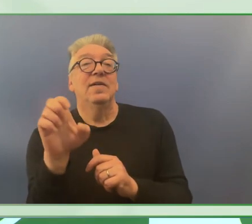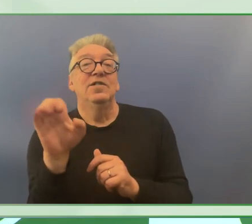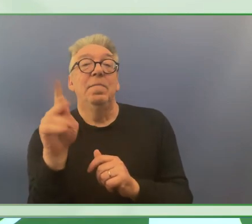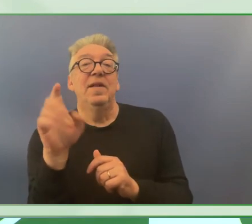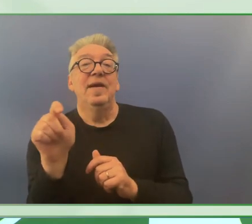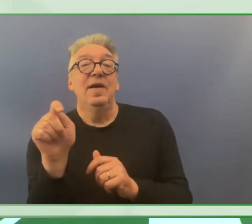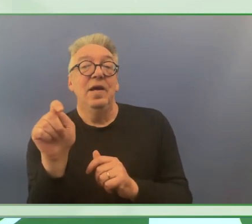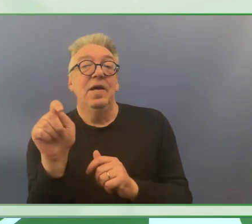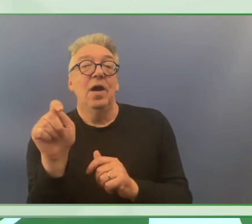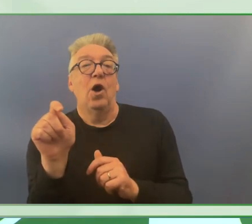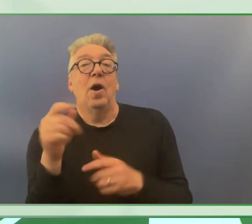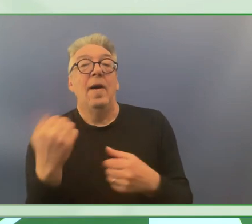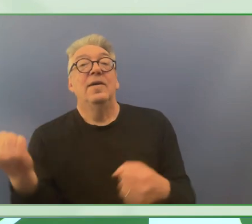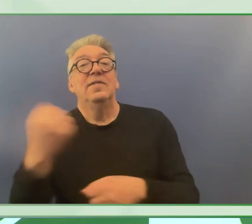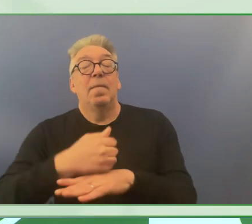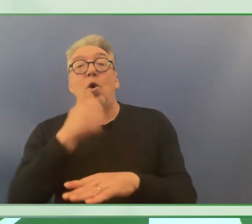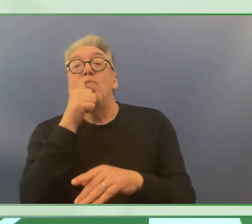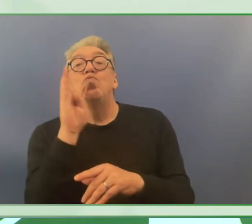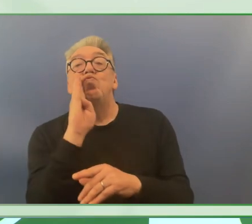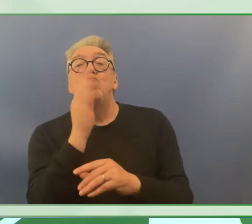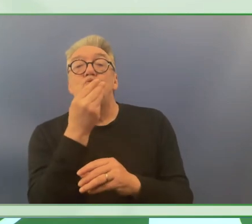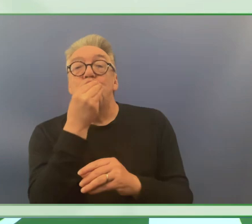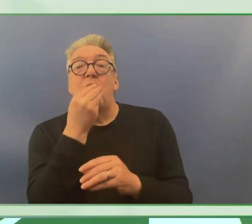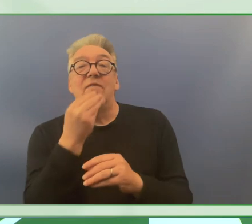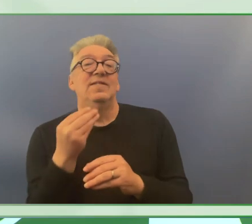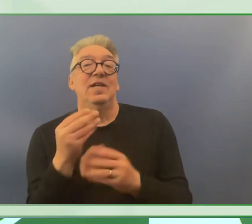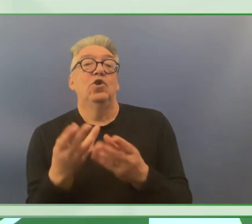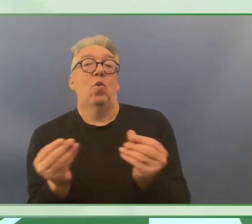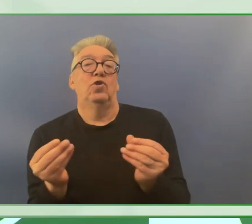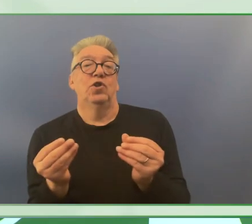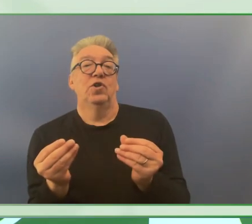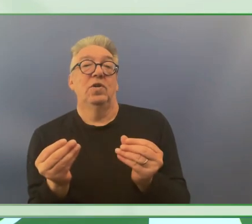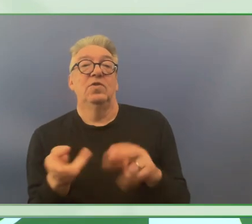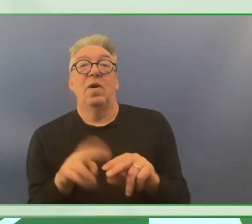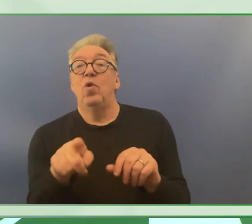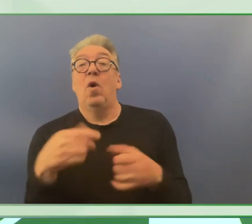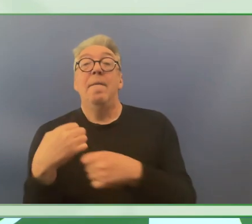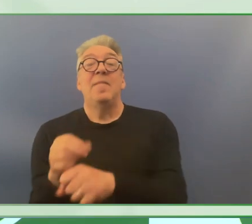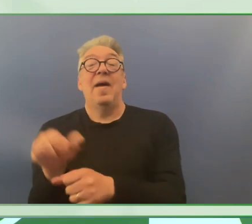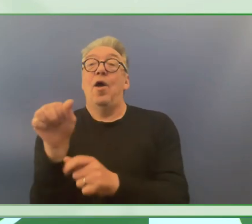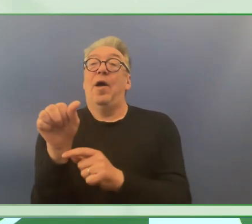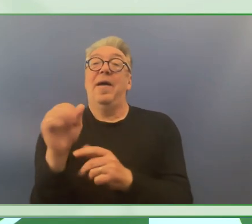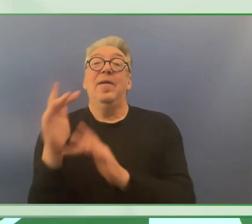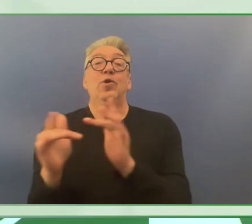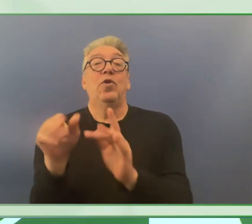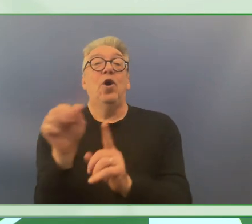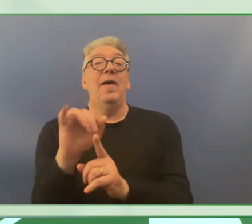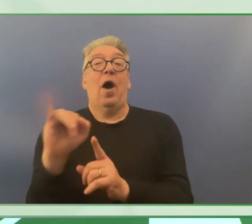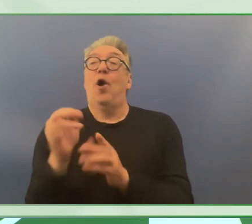can get more experience with it. And then when you also draft an internal AI guideline where you just state what